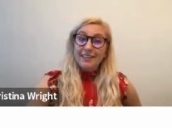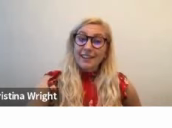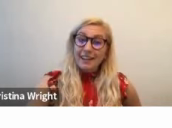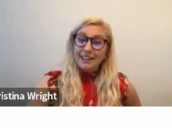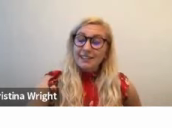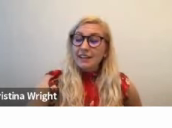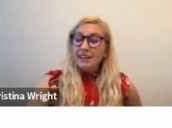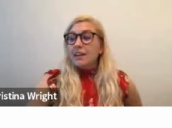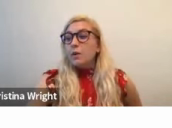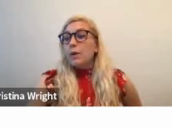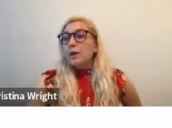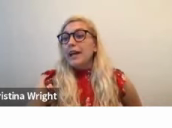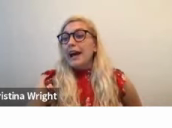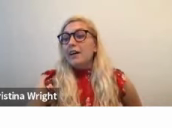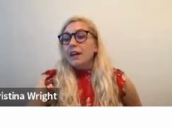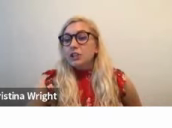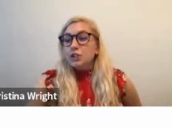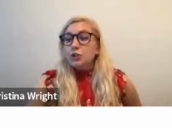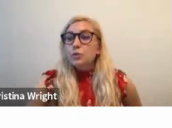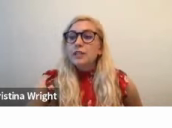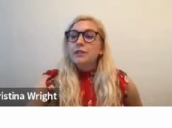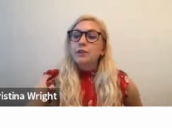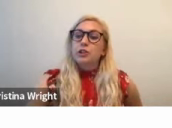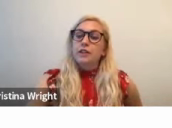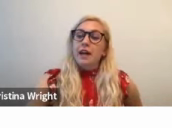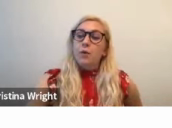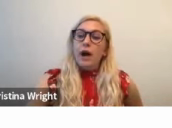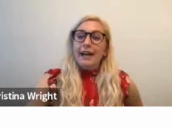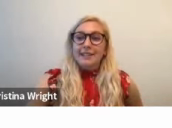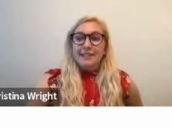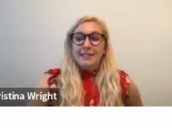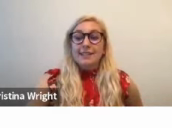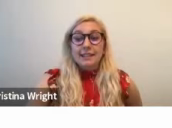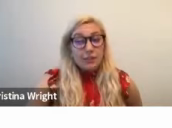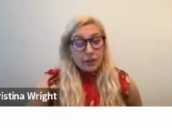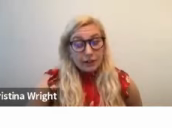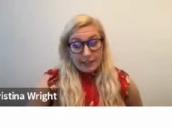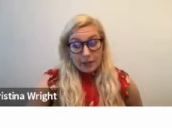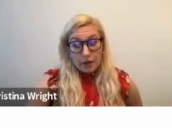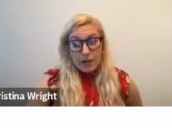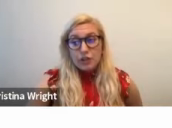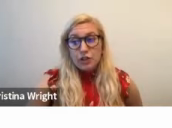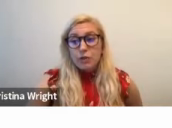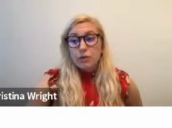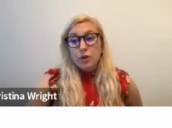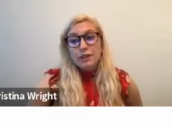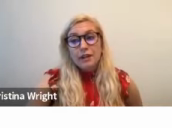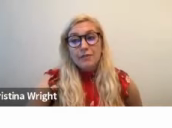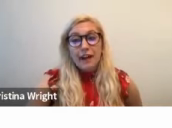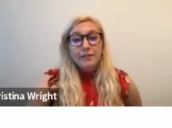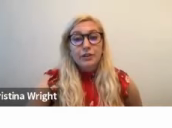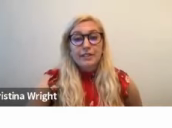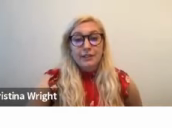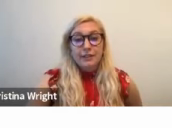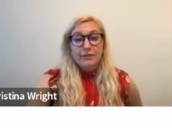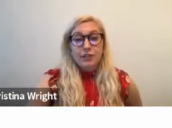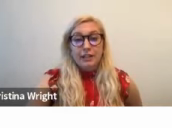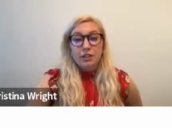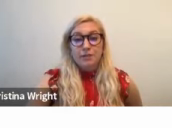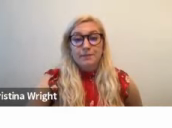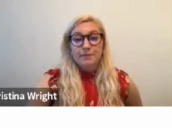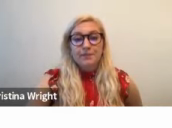data like this, where we have a zoomed in version of that y-axis that doesn't start at zero and shows only a 5 degree